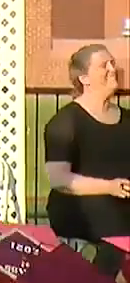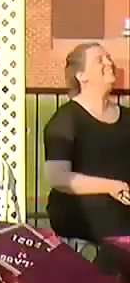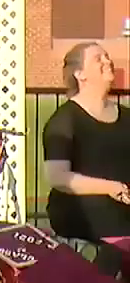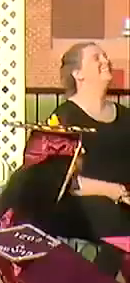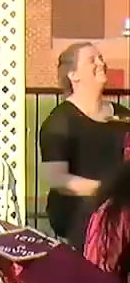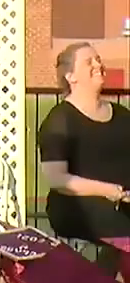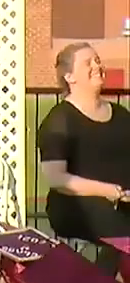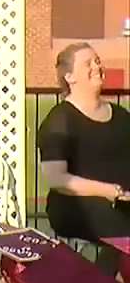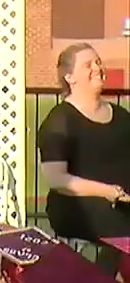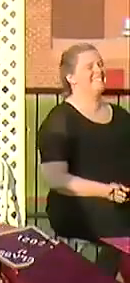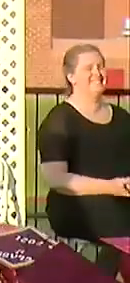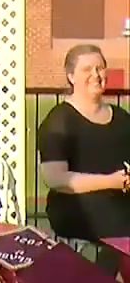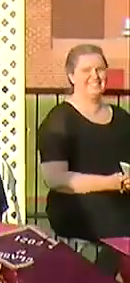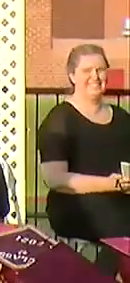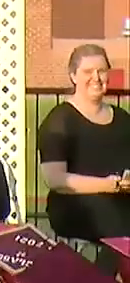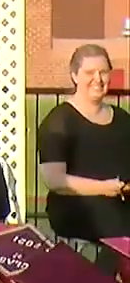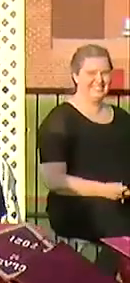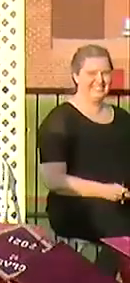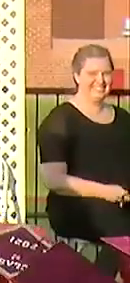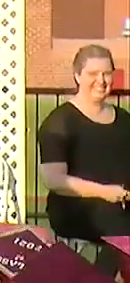Jordan Marie Garcia.